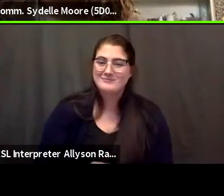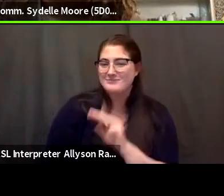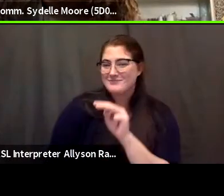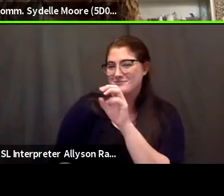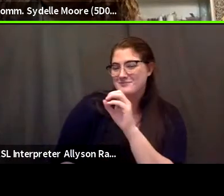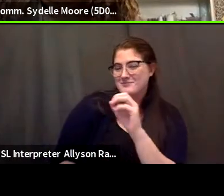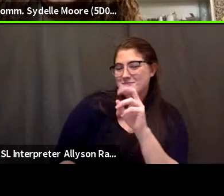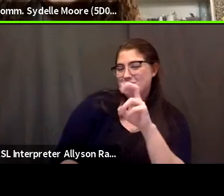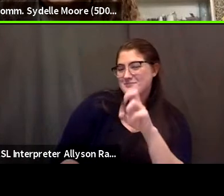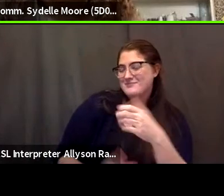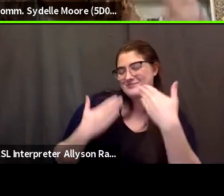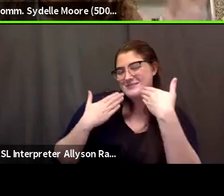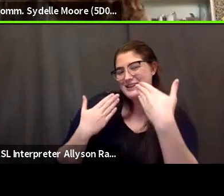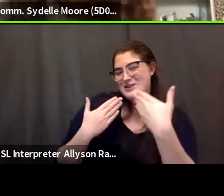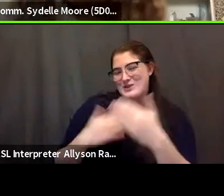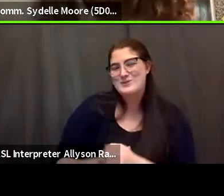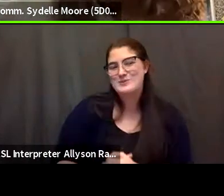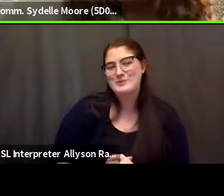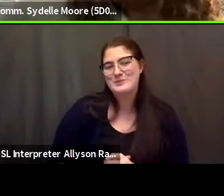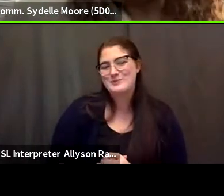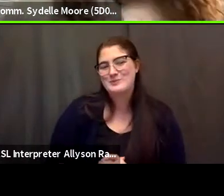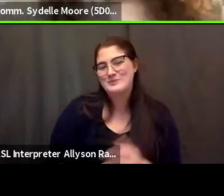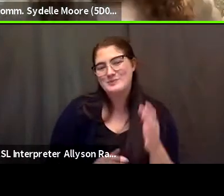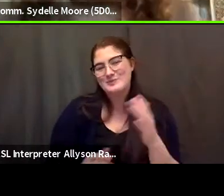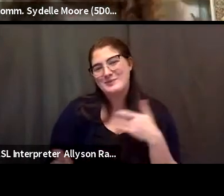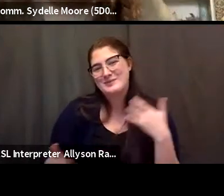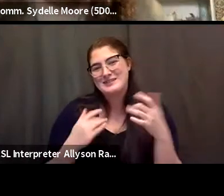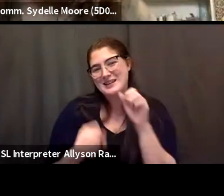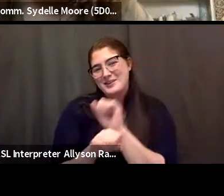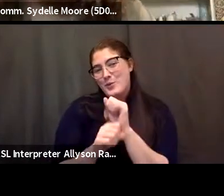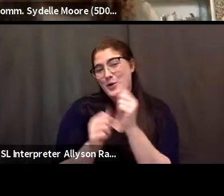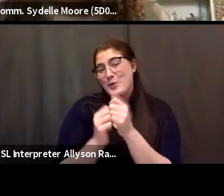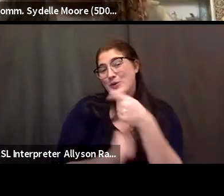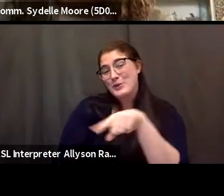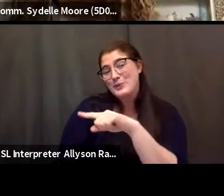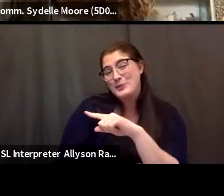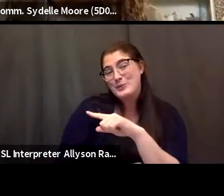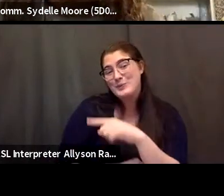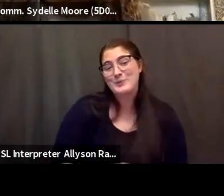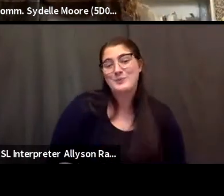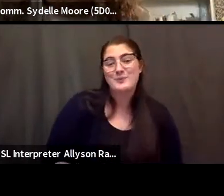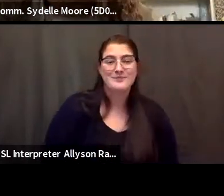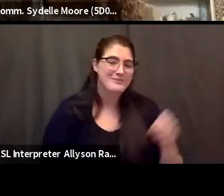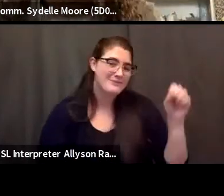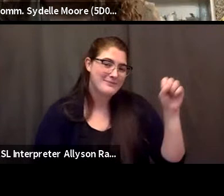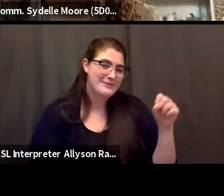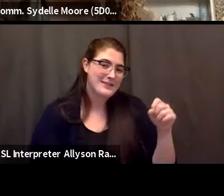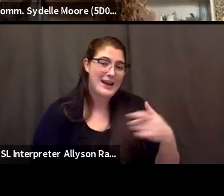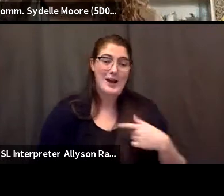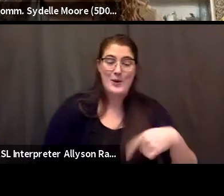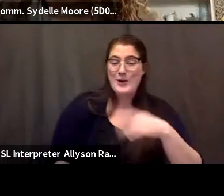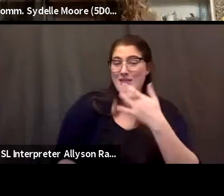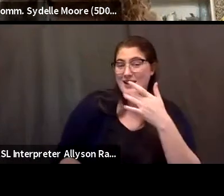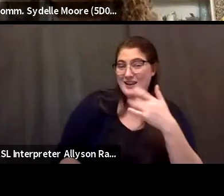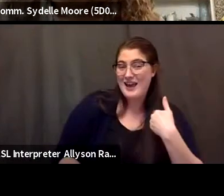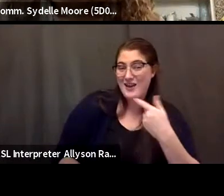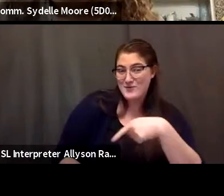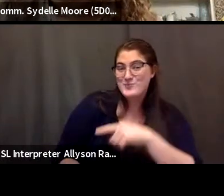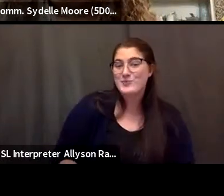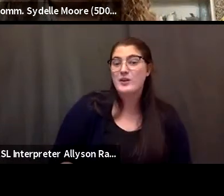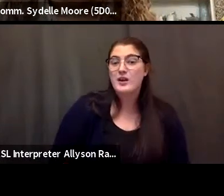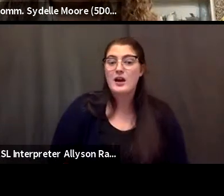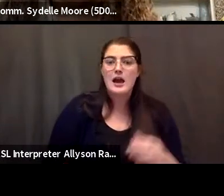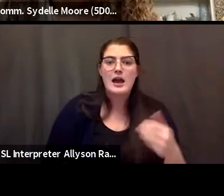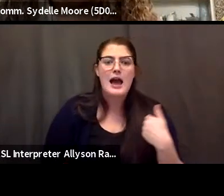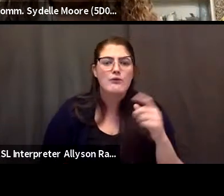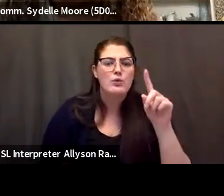you. But I look forward to working with you. Yes. We're lucky to have you. Any more? There's a